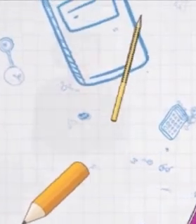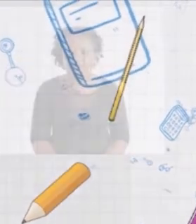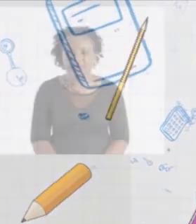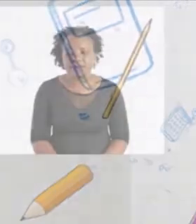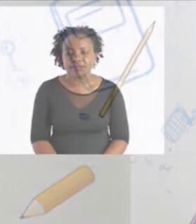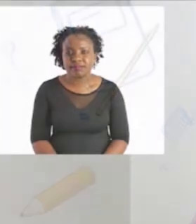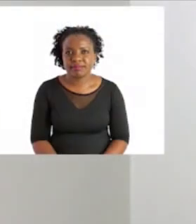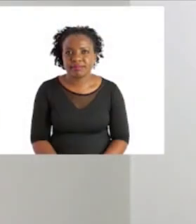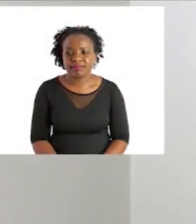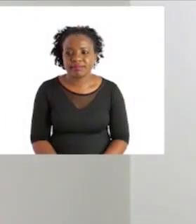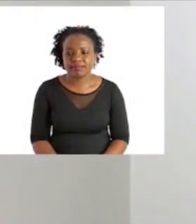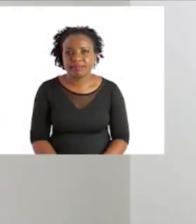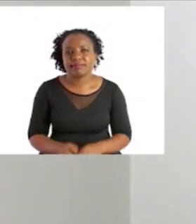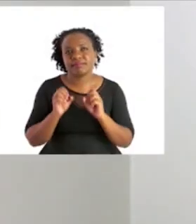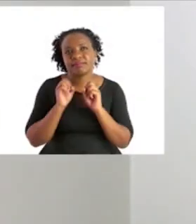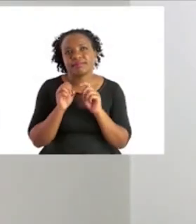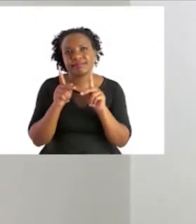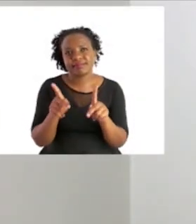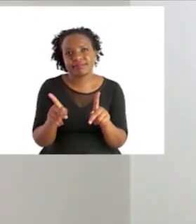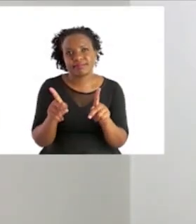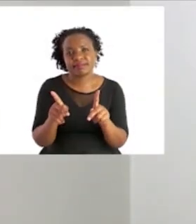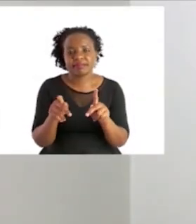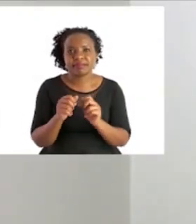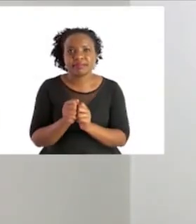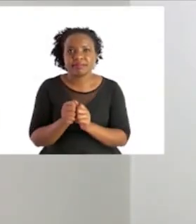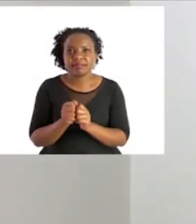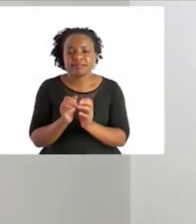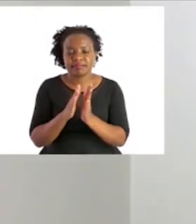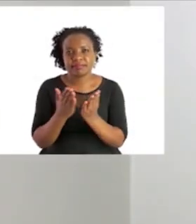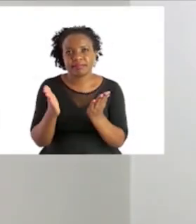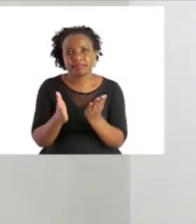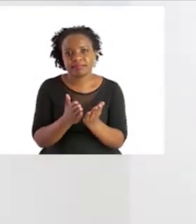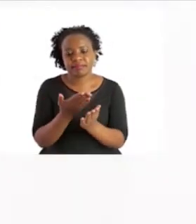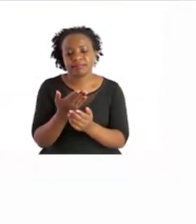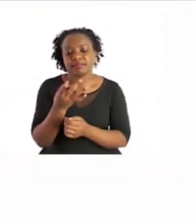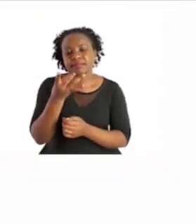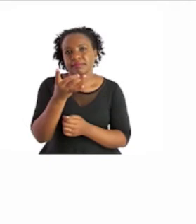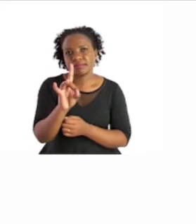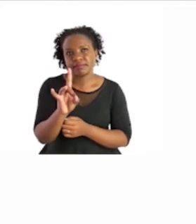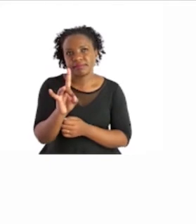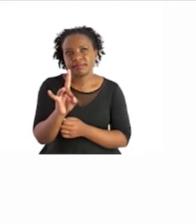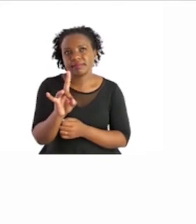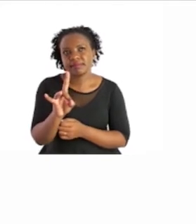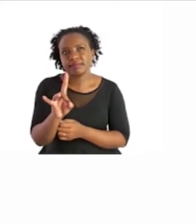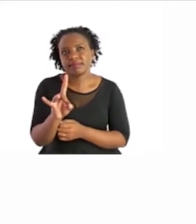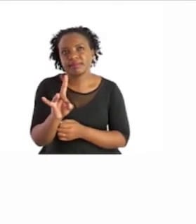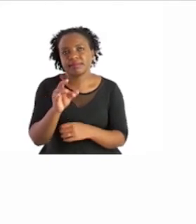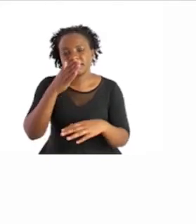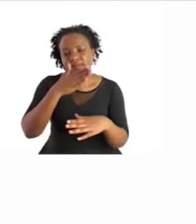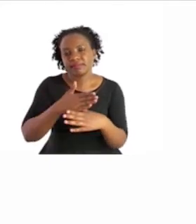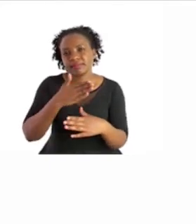Right, let's open on page 8. where we have